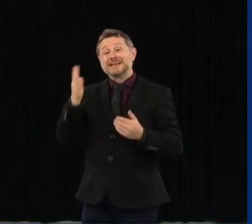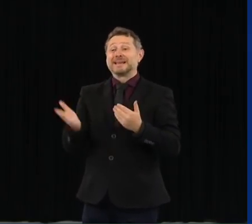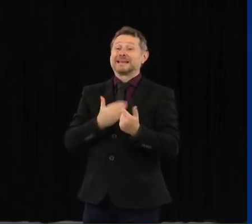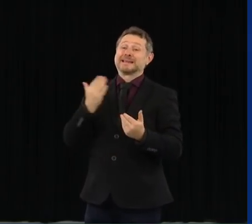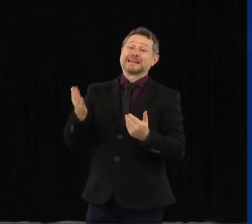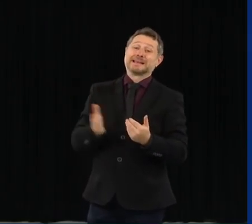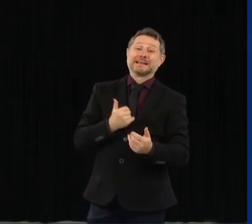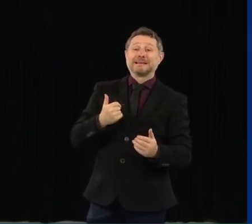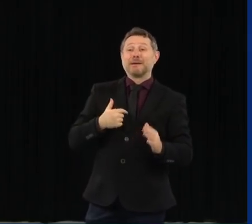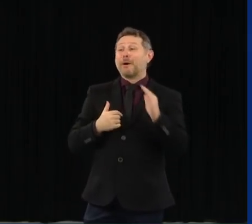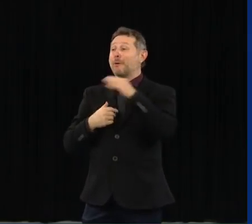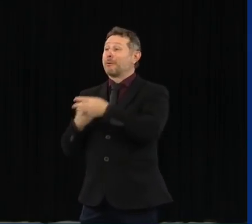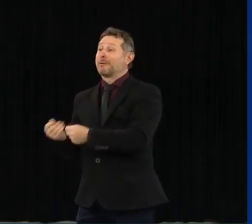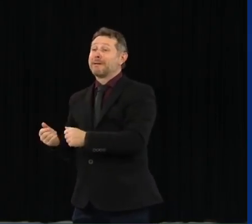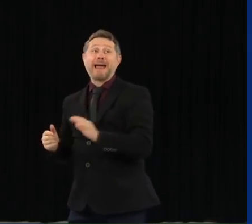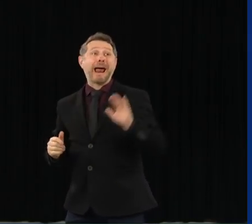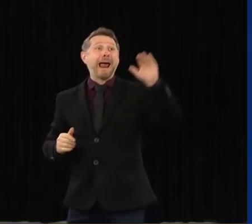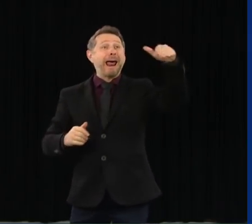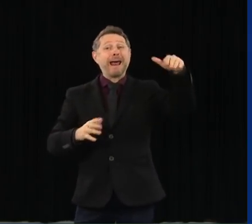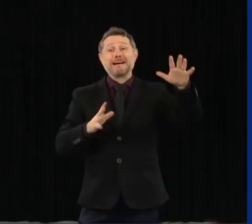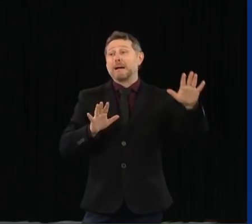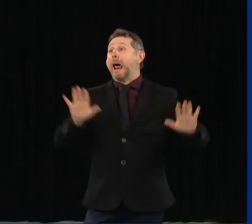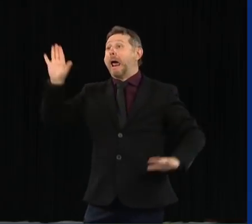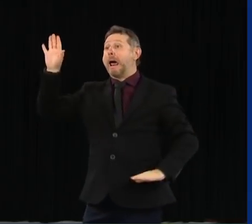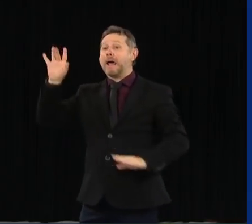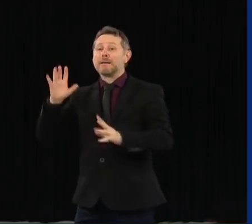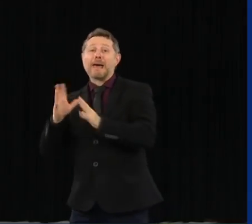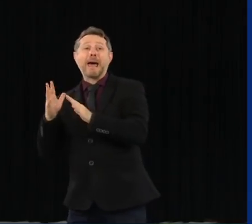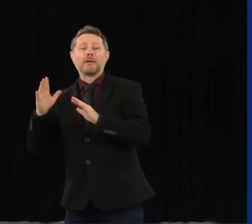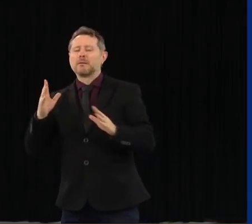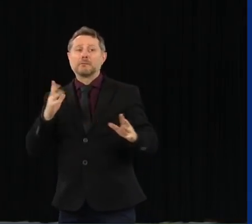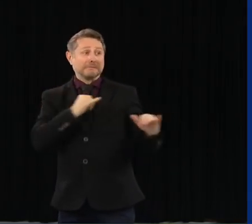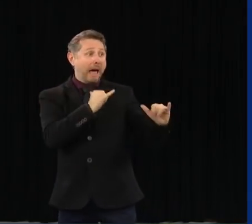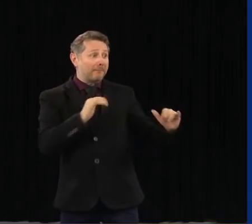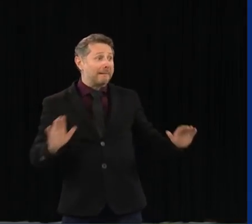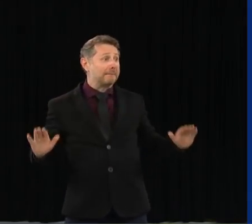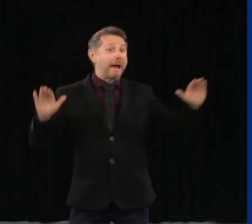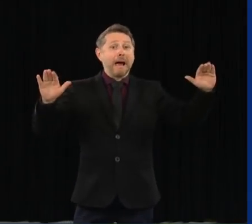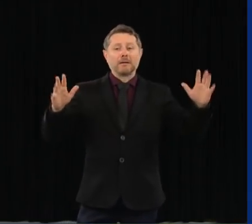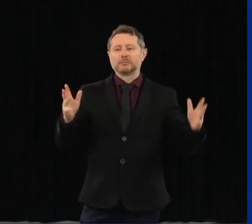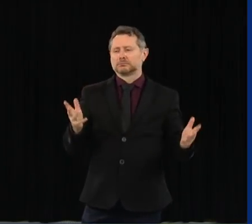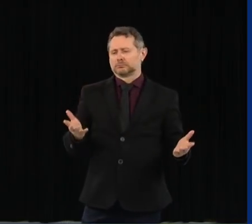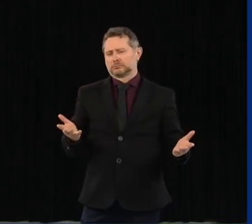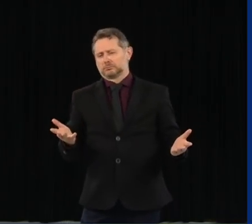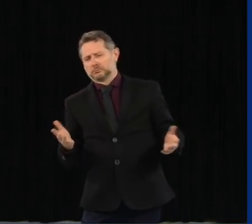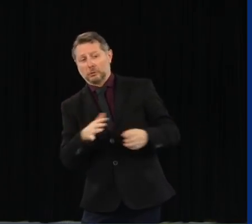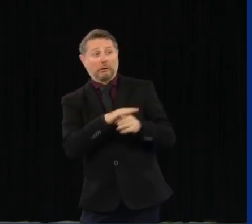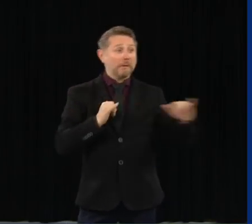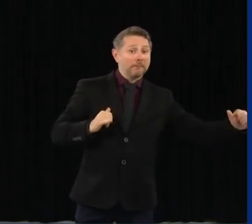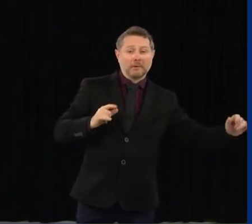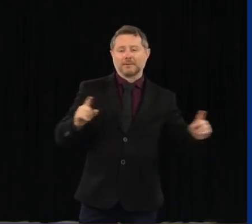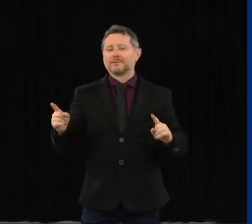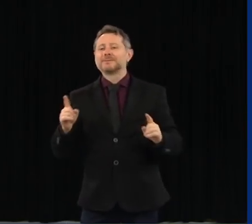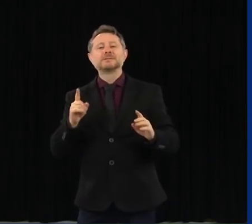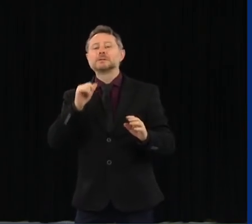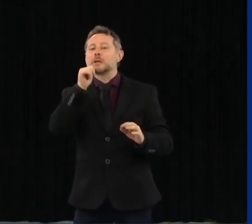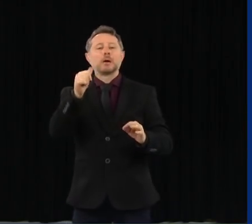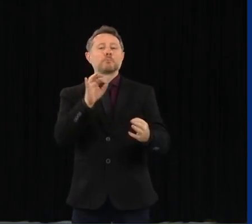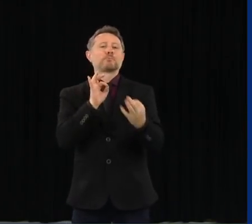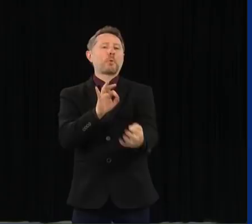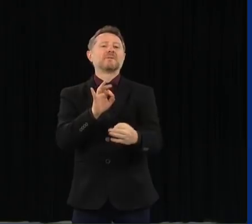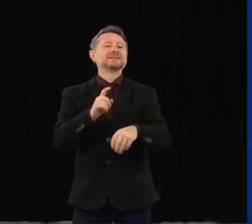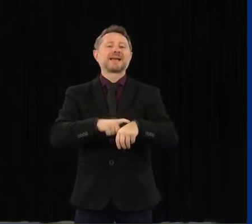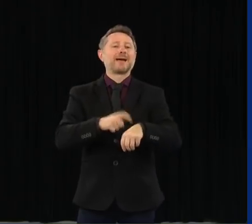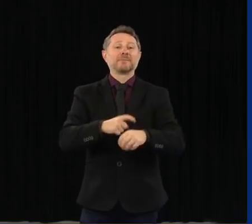of the country that hit an apex at the same time. There will be 3 parts of the country that hit an apex at the same time. But I